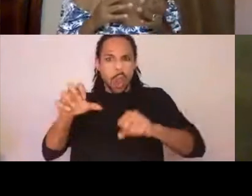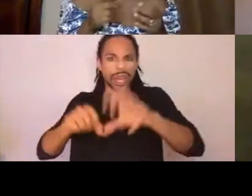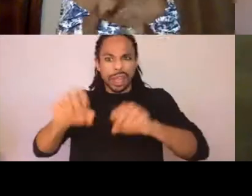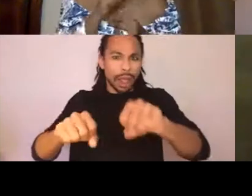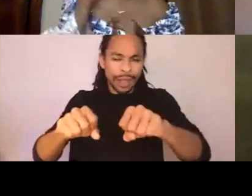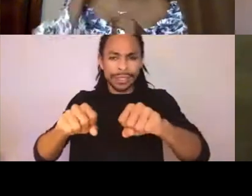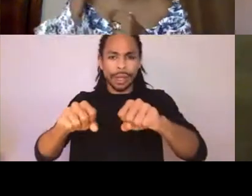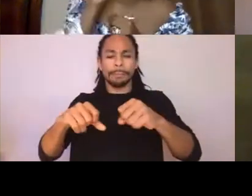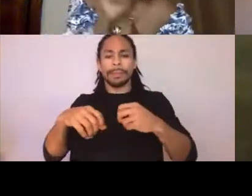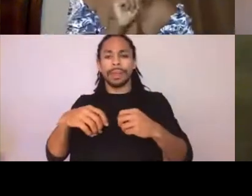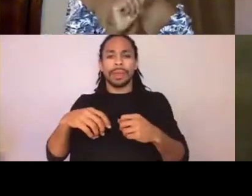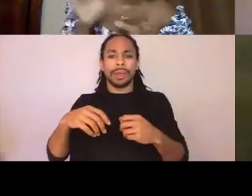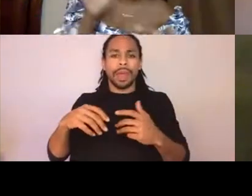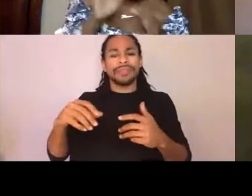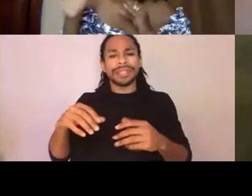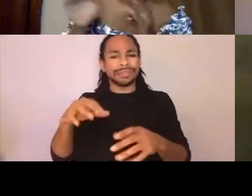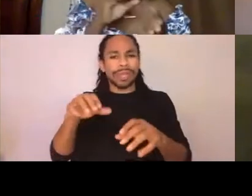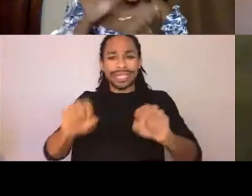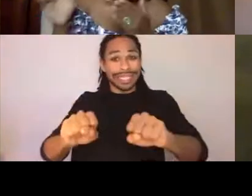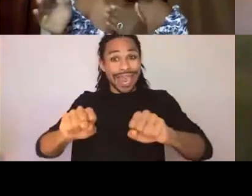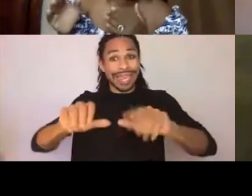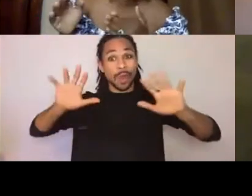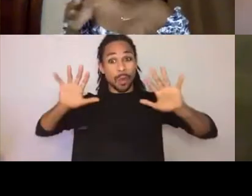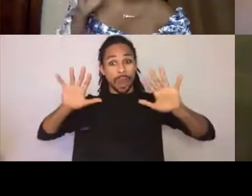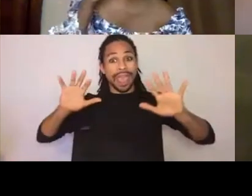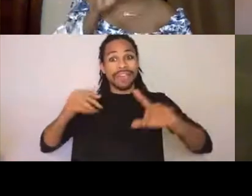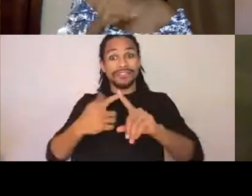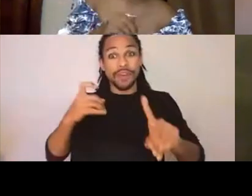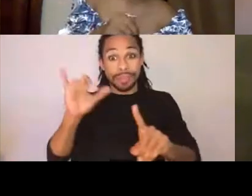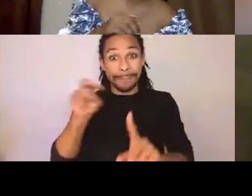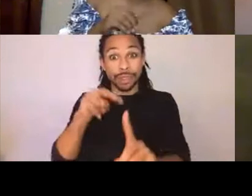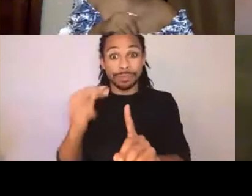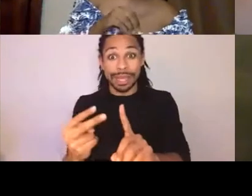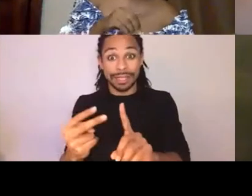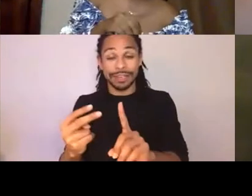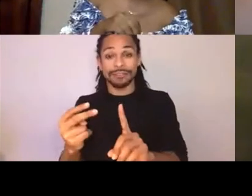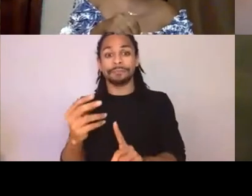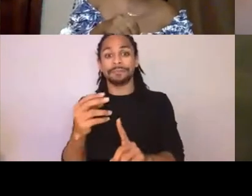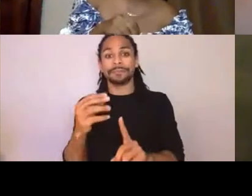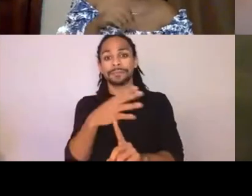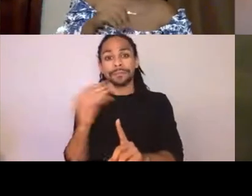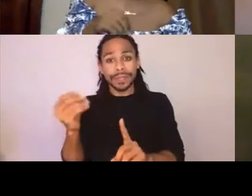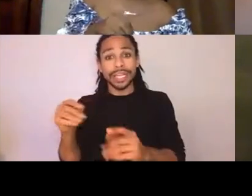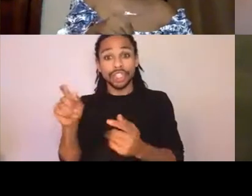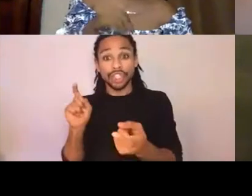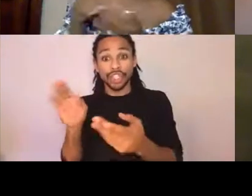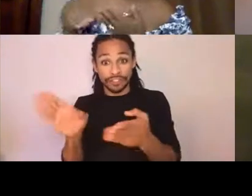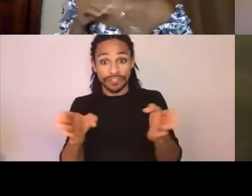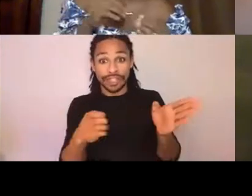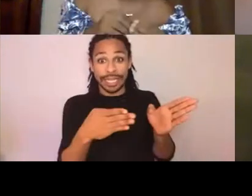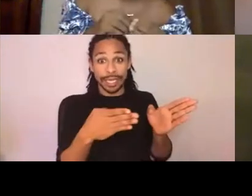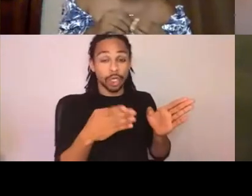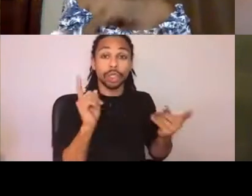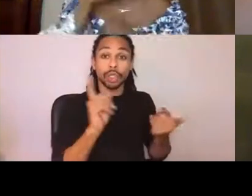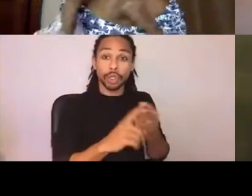were talking about from the perspective, because I know it has that in it, but from the perspective of compete